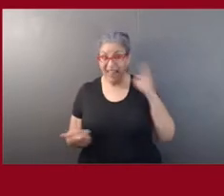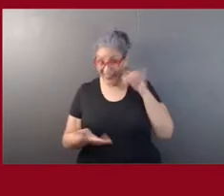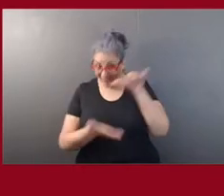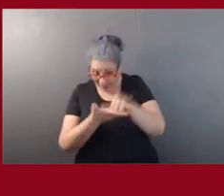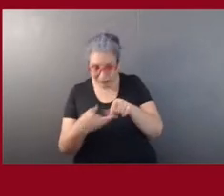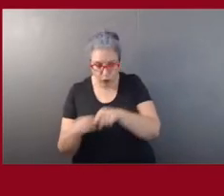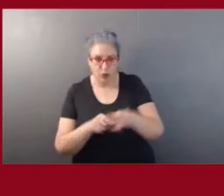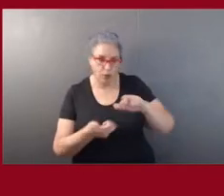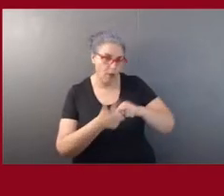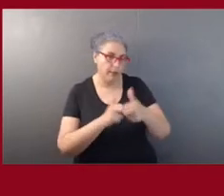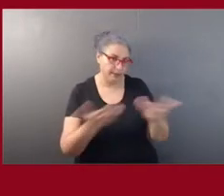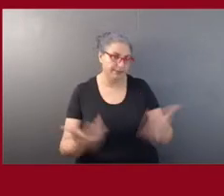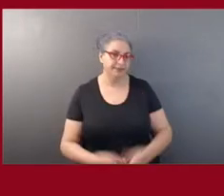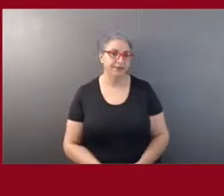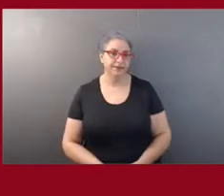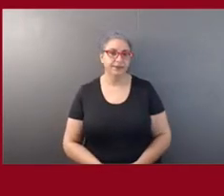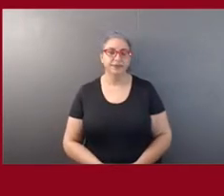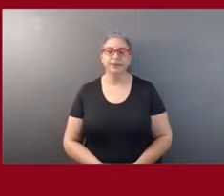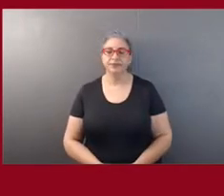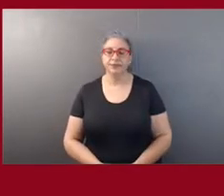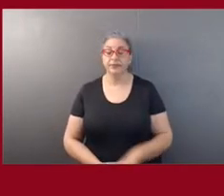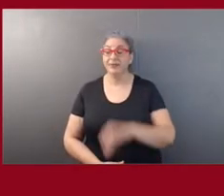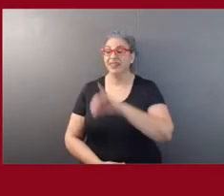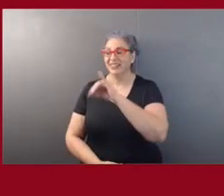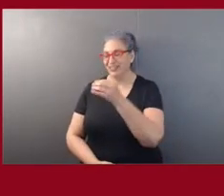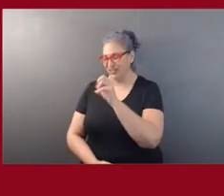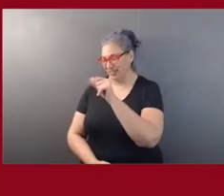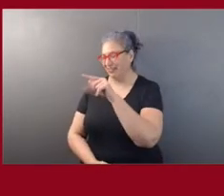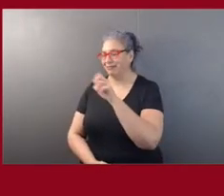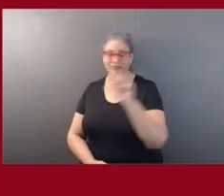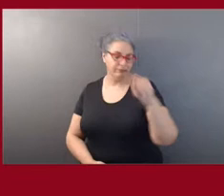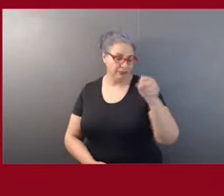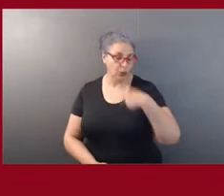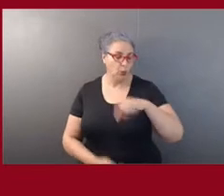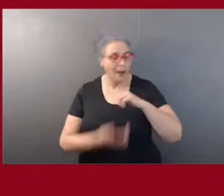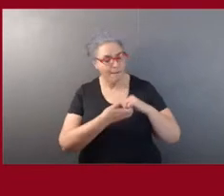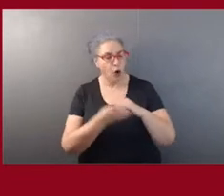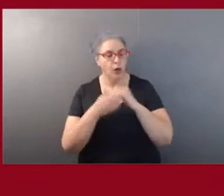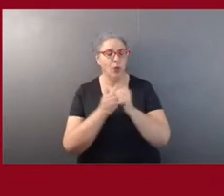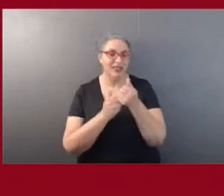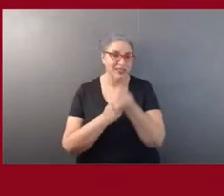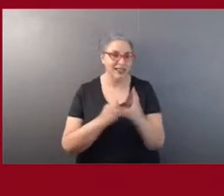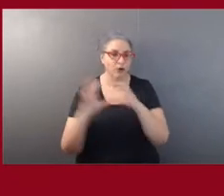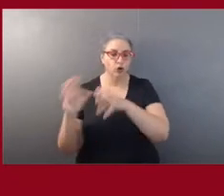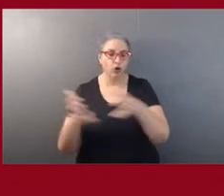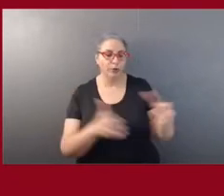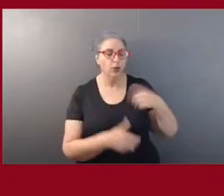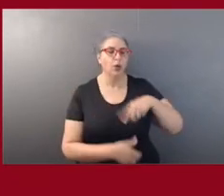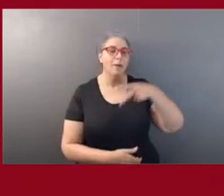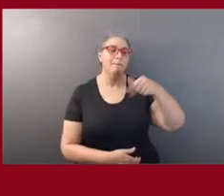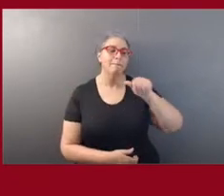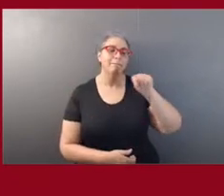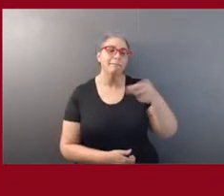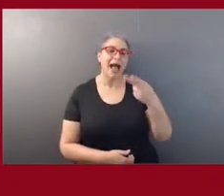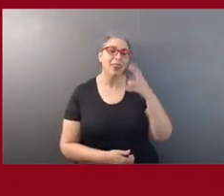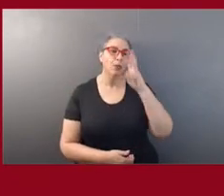issue. Yeah, we partner with several different groups. We're a pathway provider for